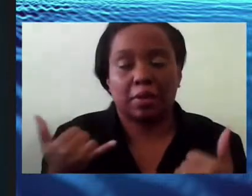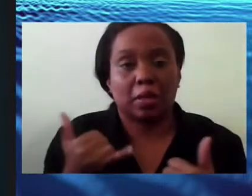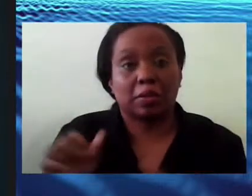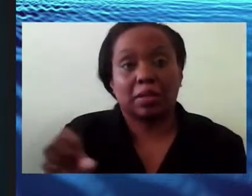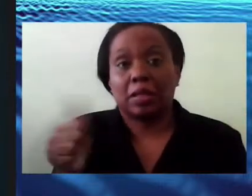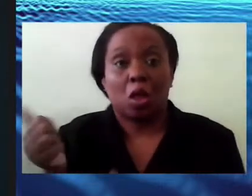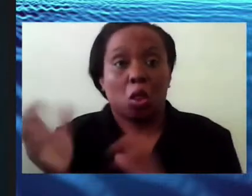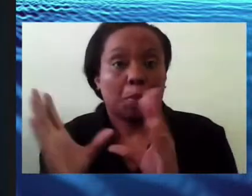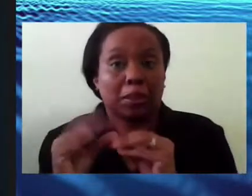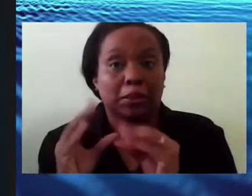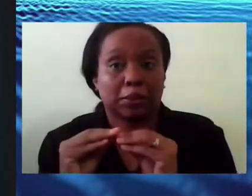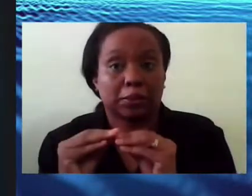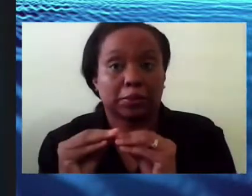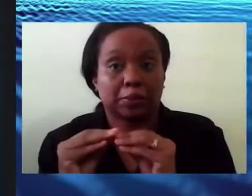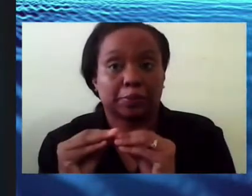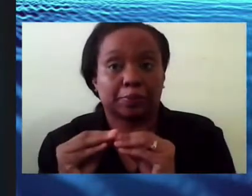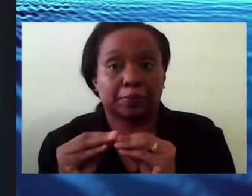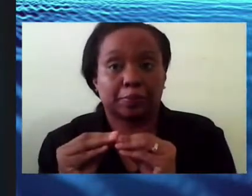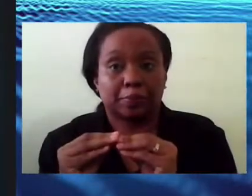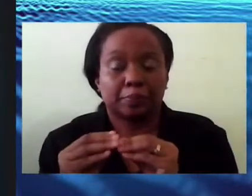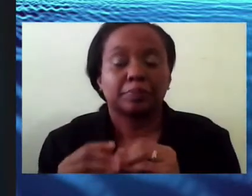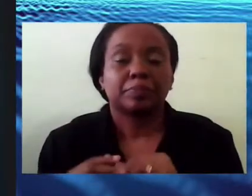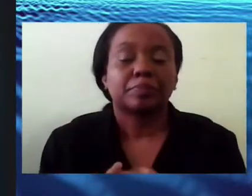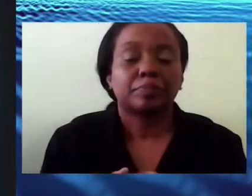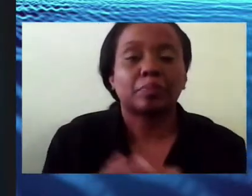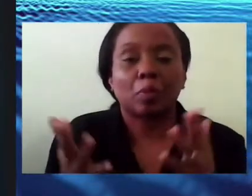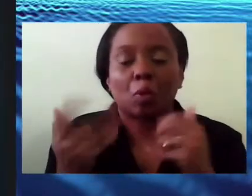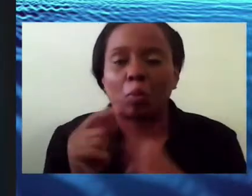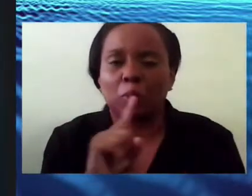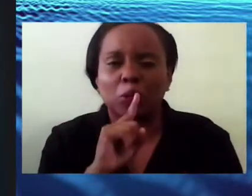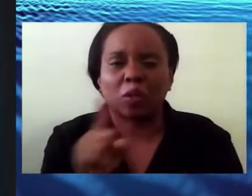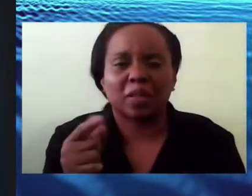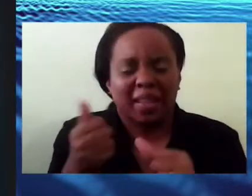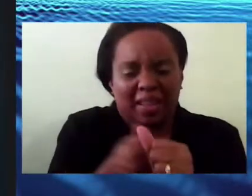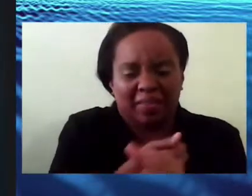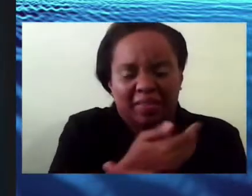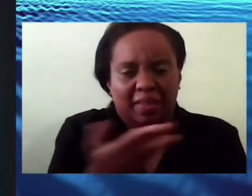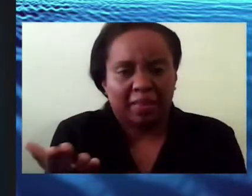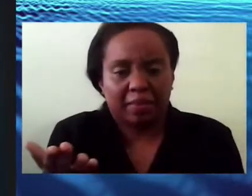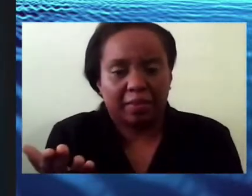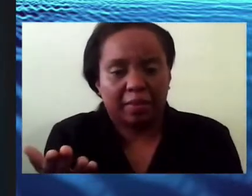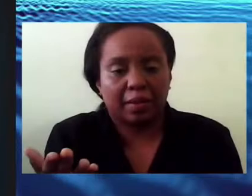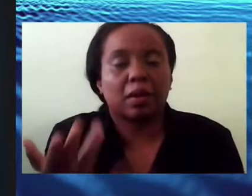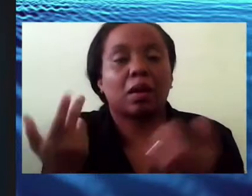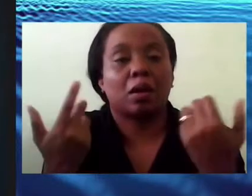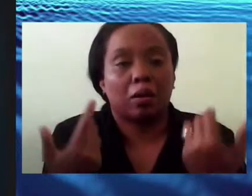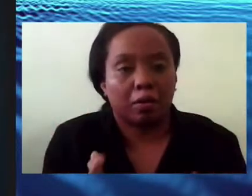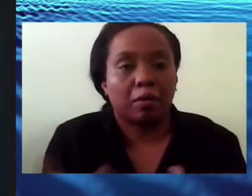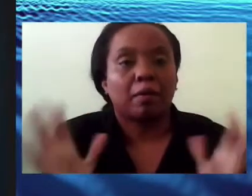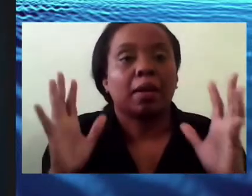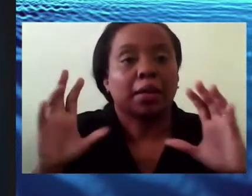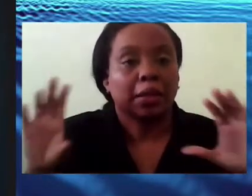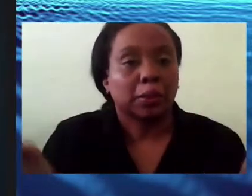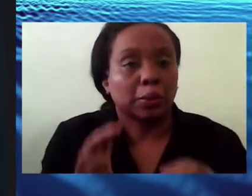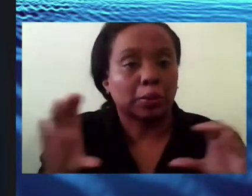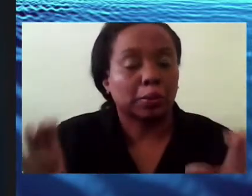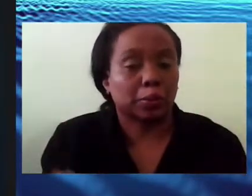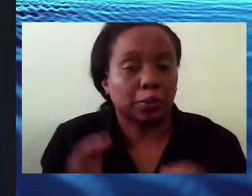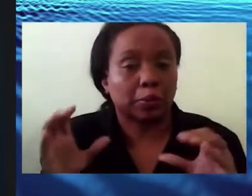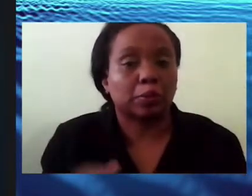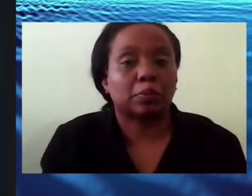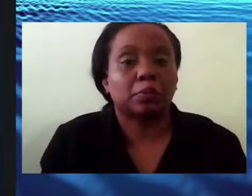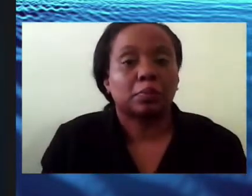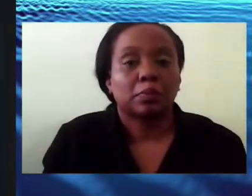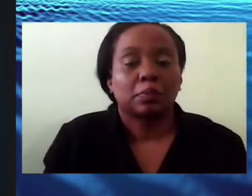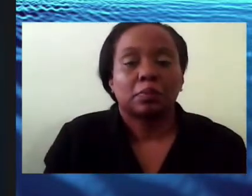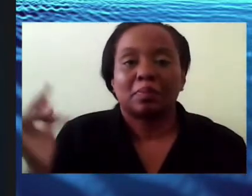moment, checking off the boxes to make sure that all that was supposed to have been done has been done, because an airport is not a